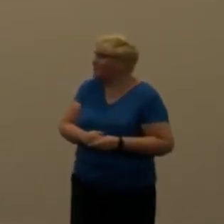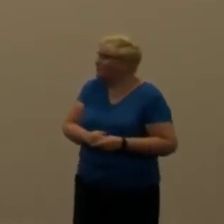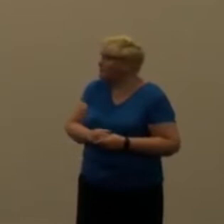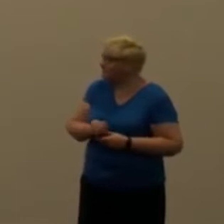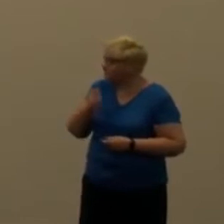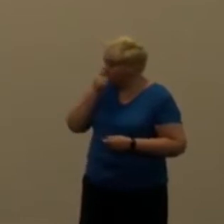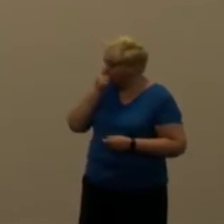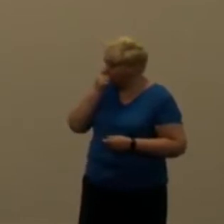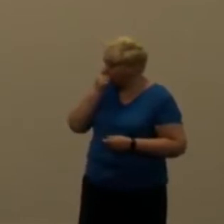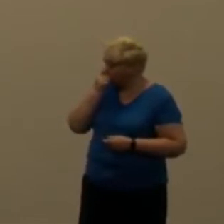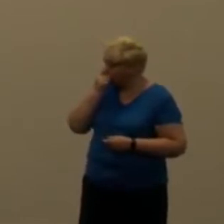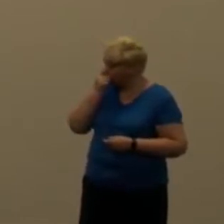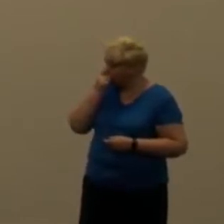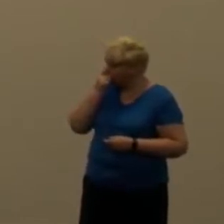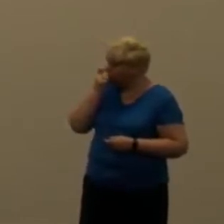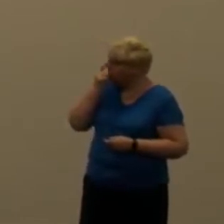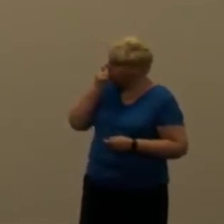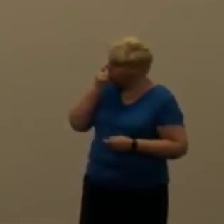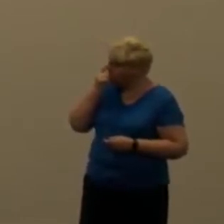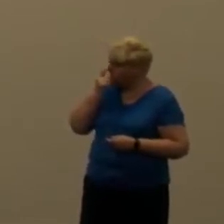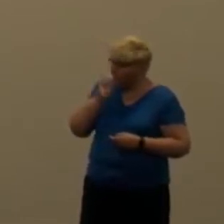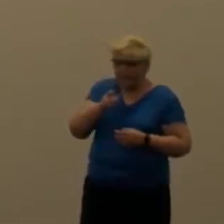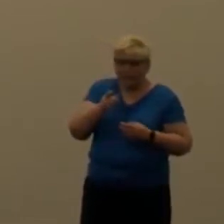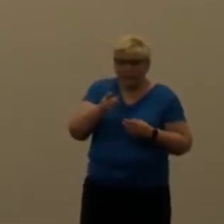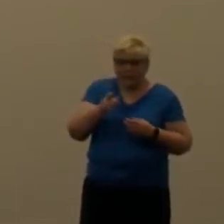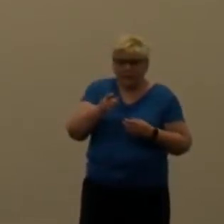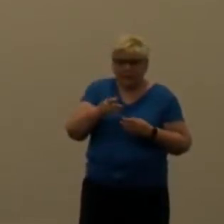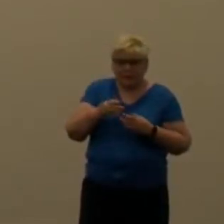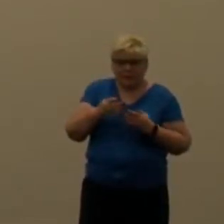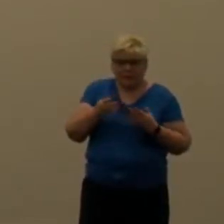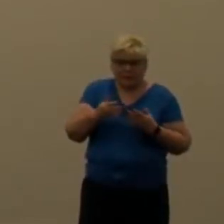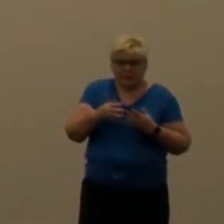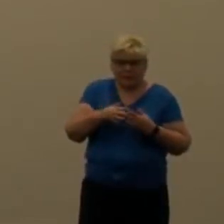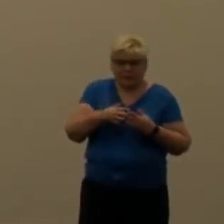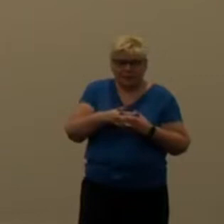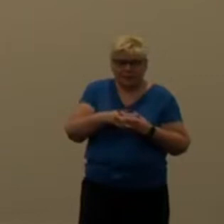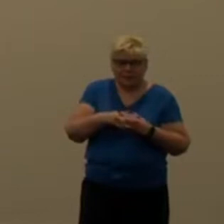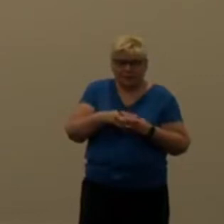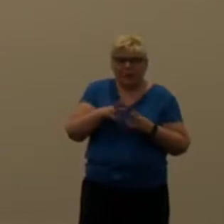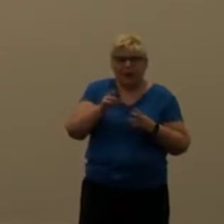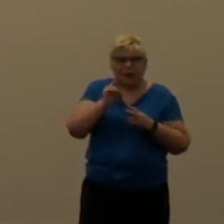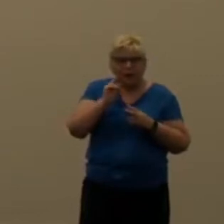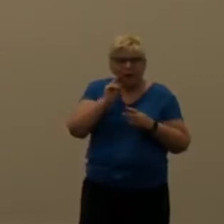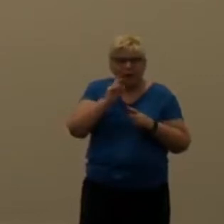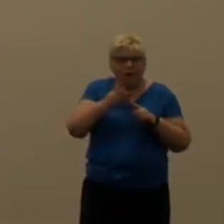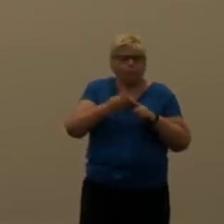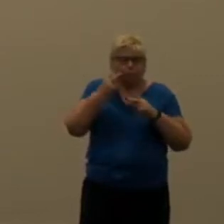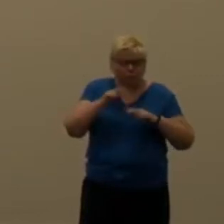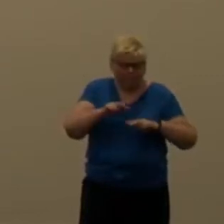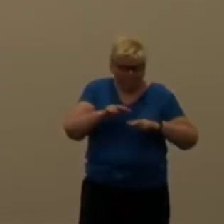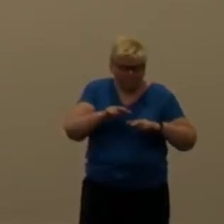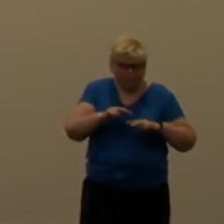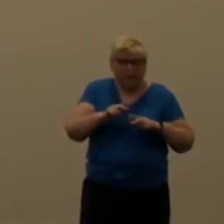leave. There is some kind of workflow called expense review that